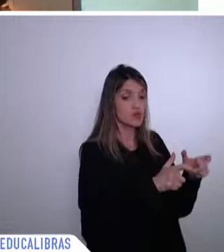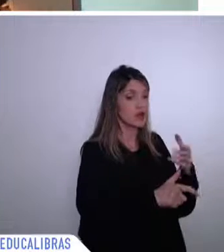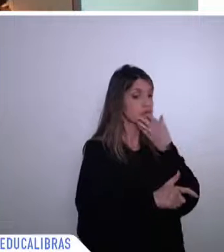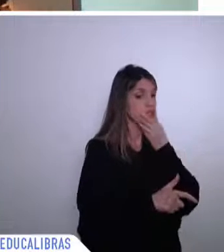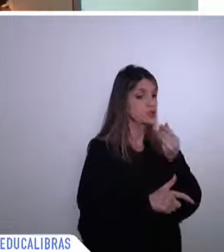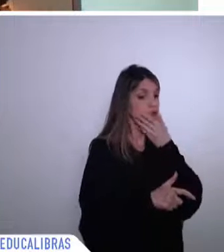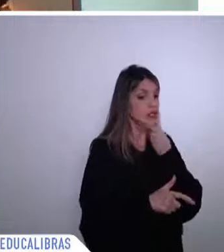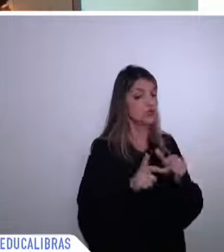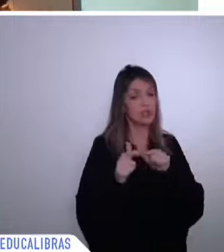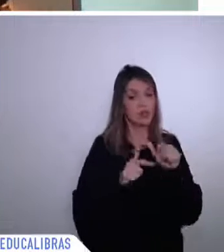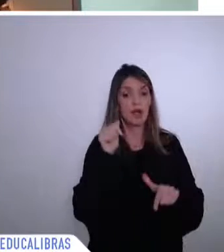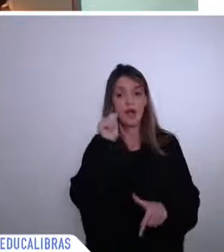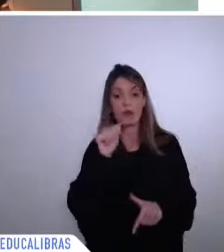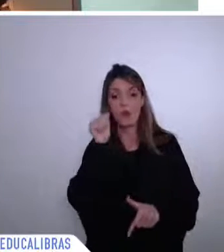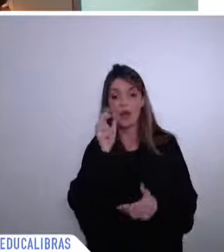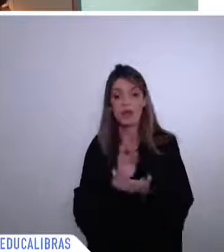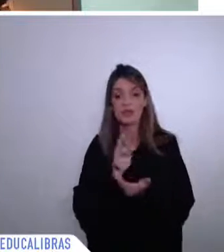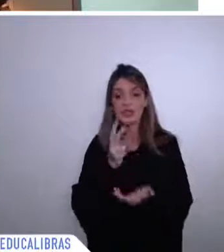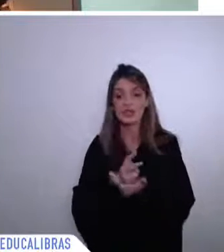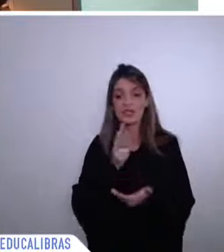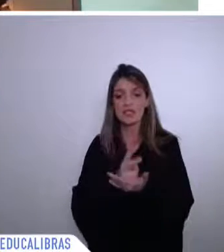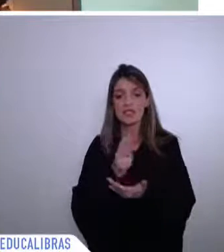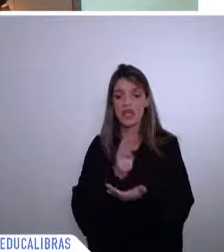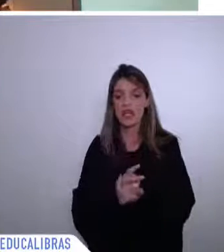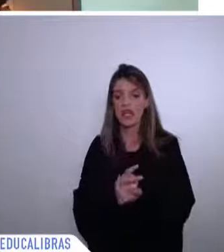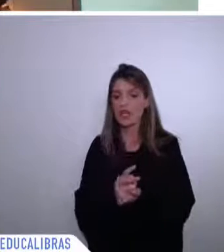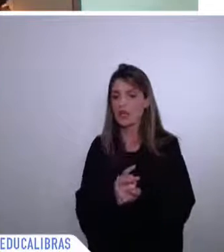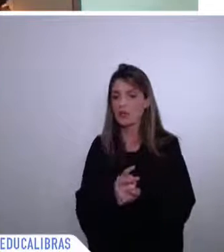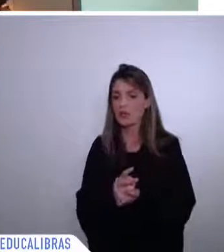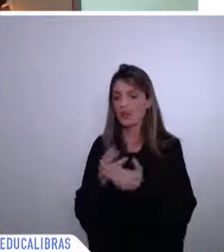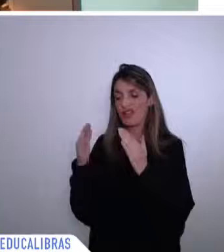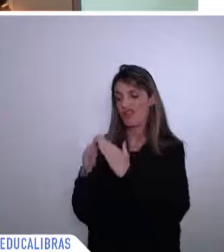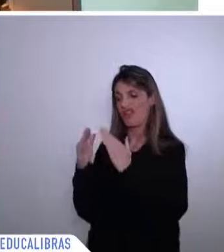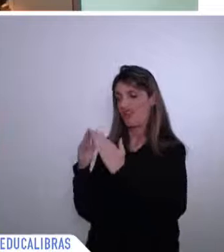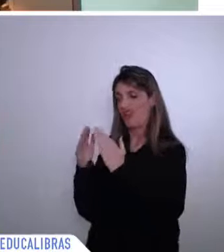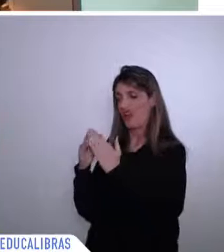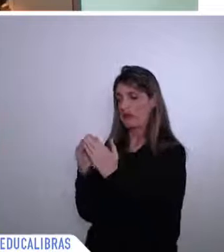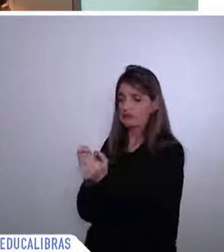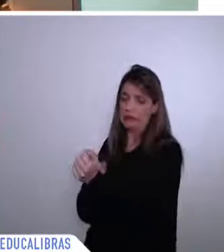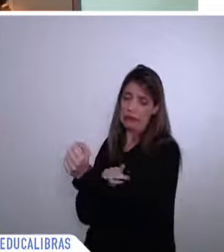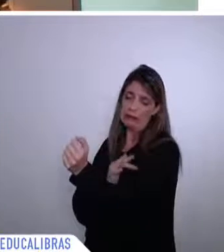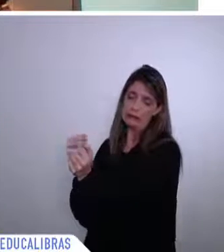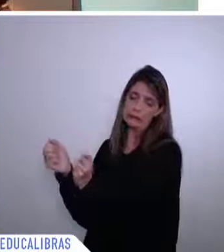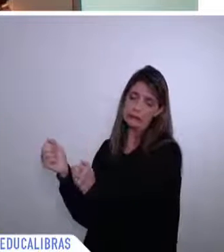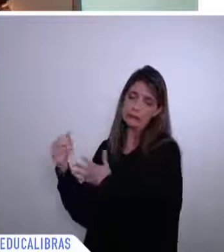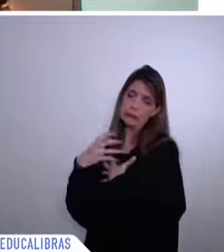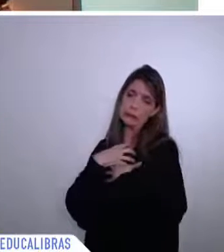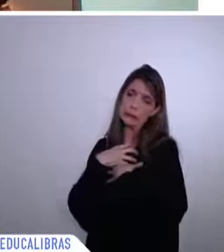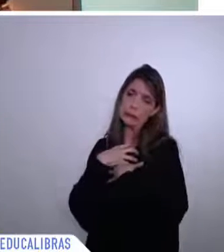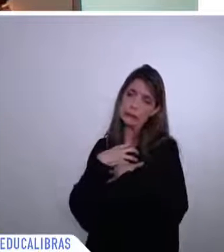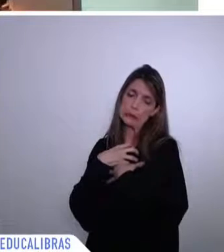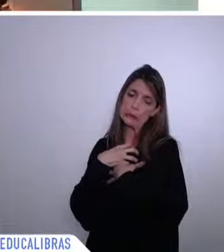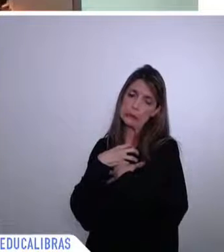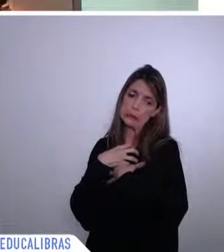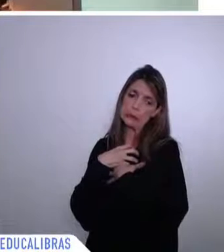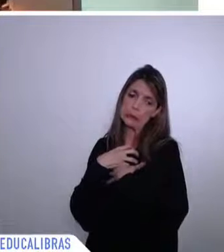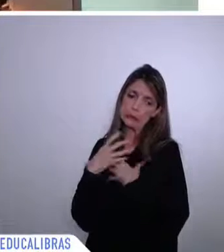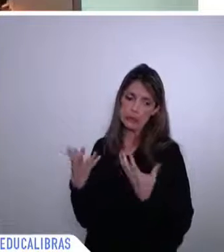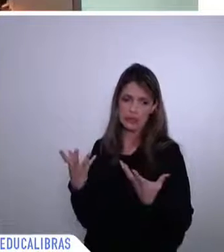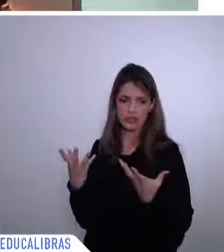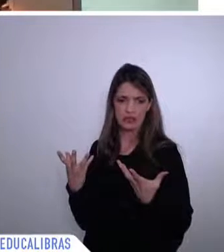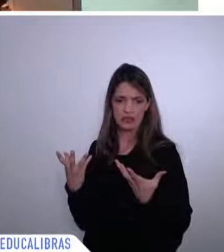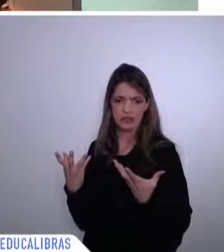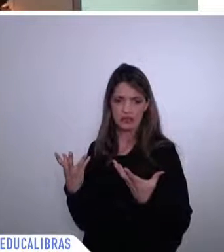that are dedicated to women or men, and this is always related to this domestic savoir-faire and emotional